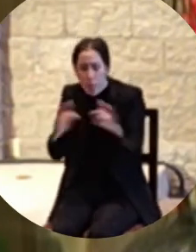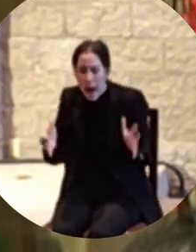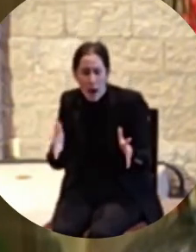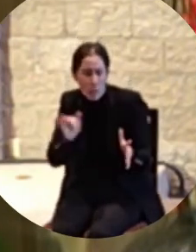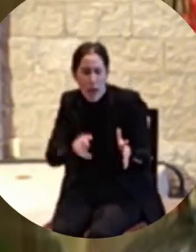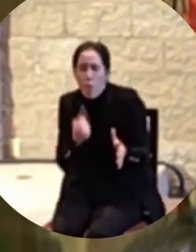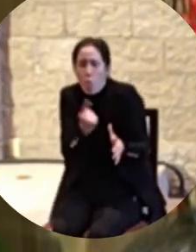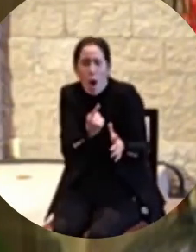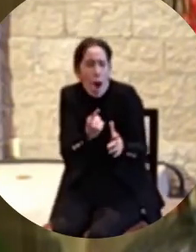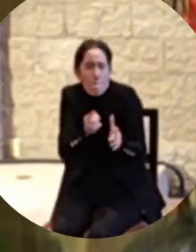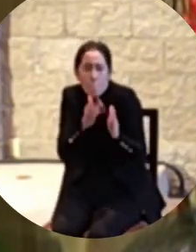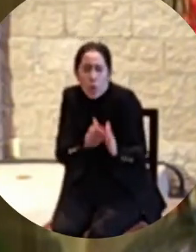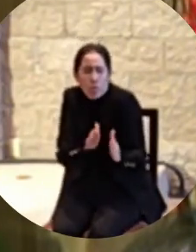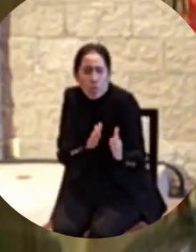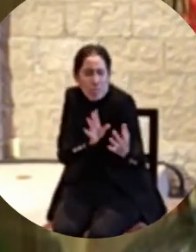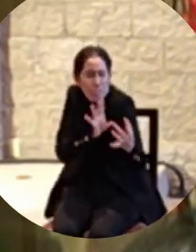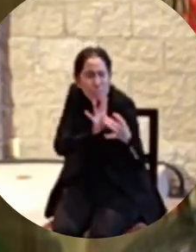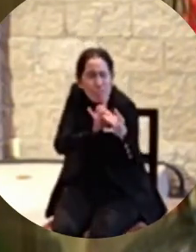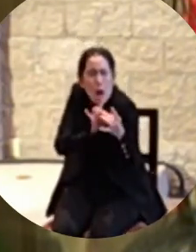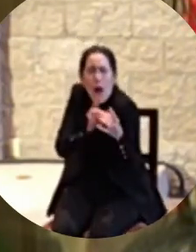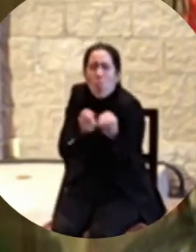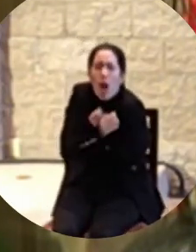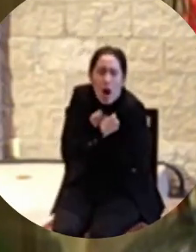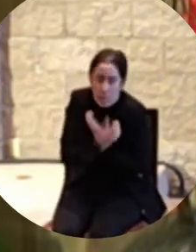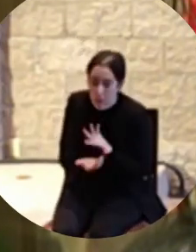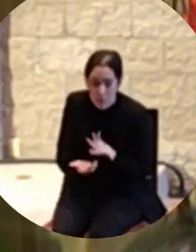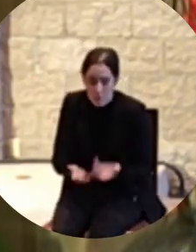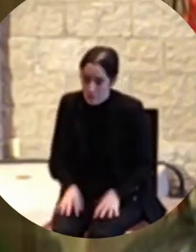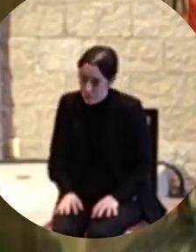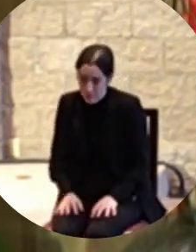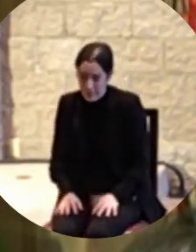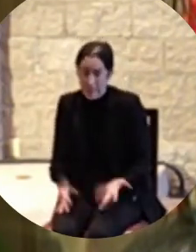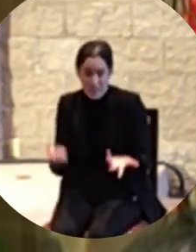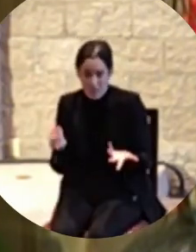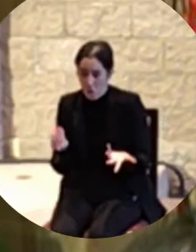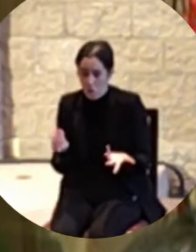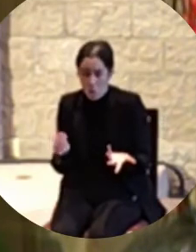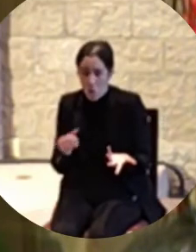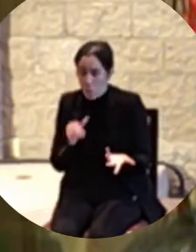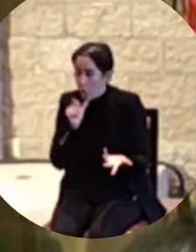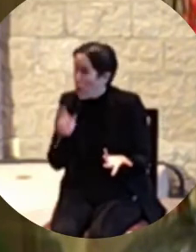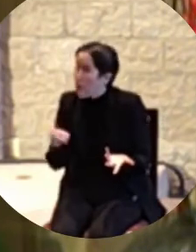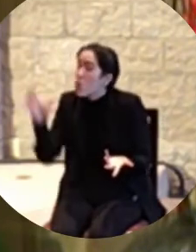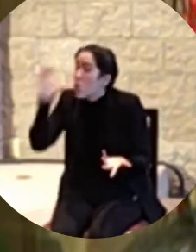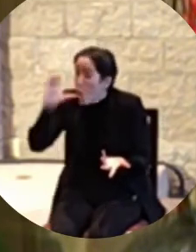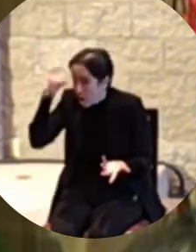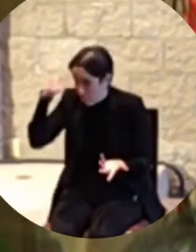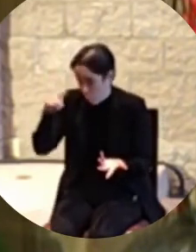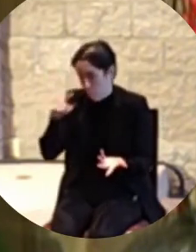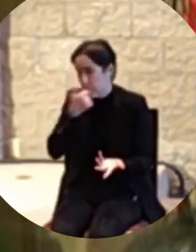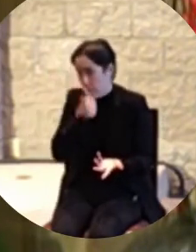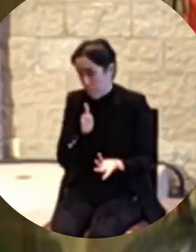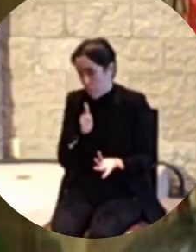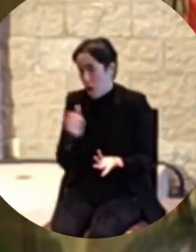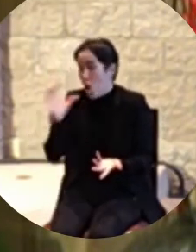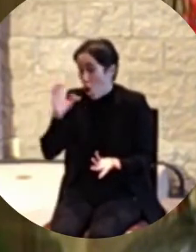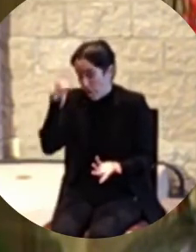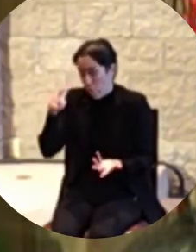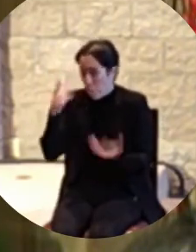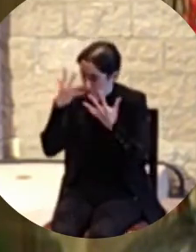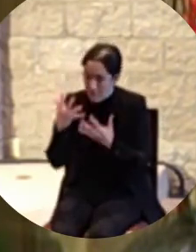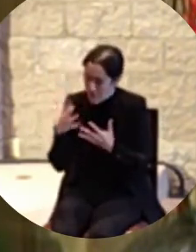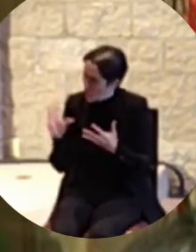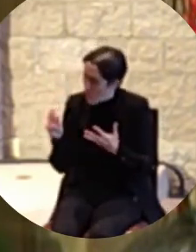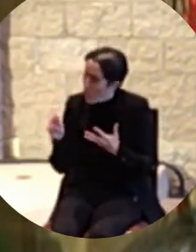to go looking for sorrowing and suffering. It seems to find us. You know, and